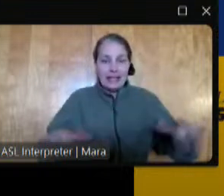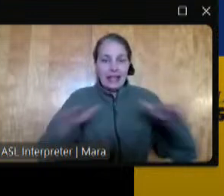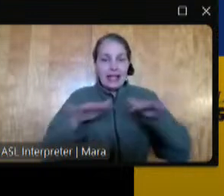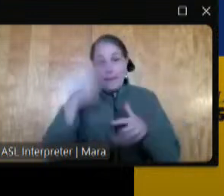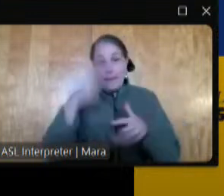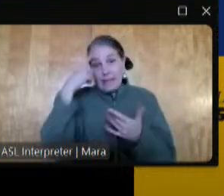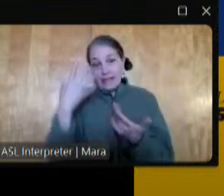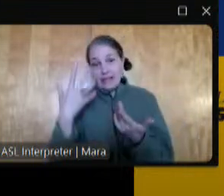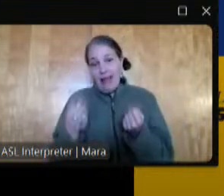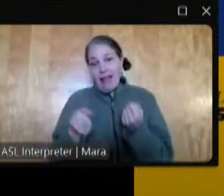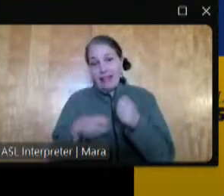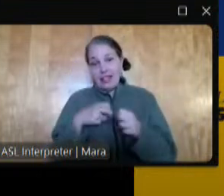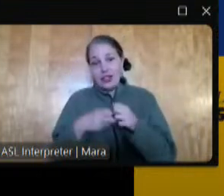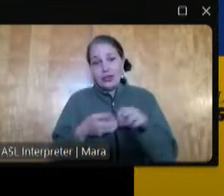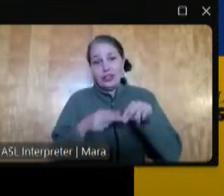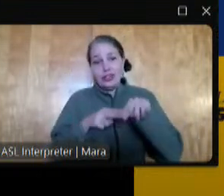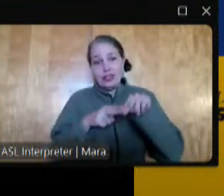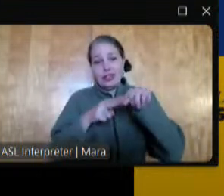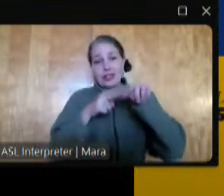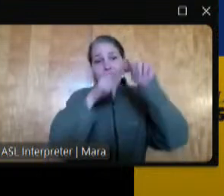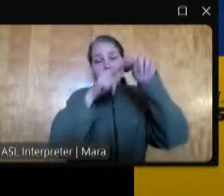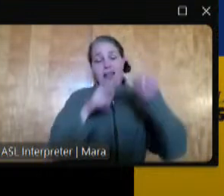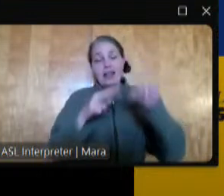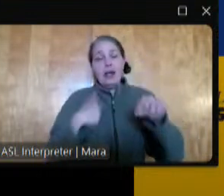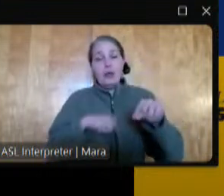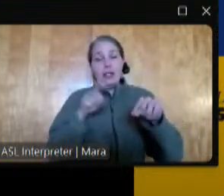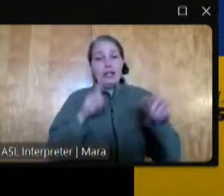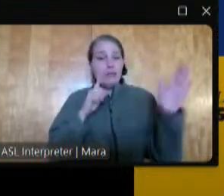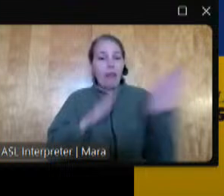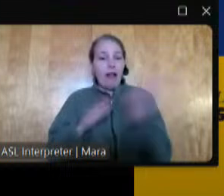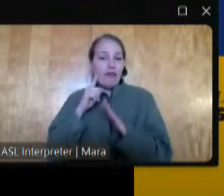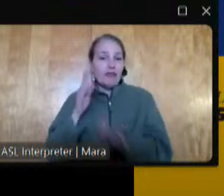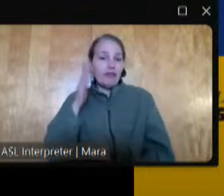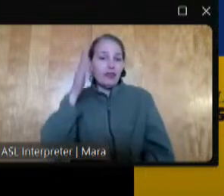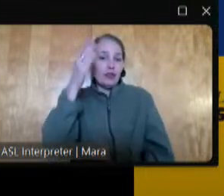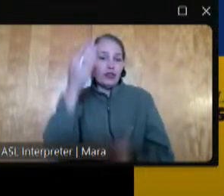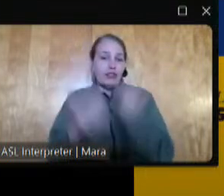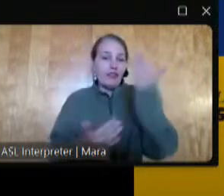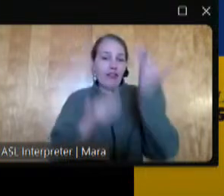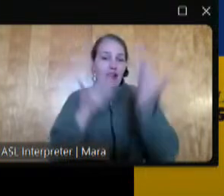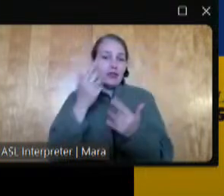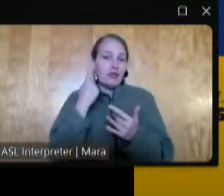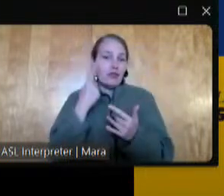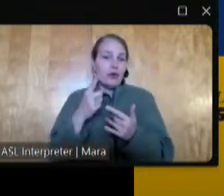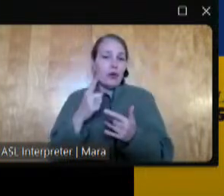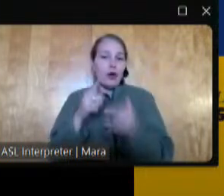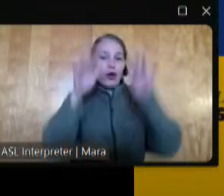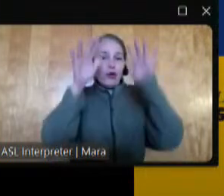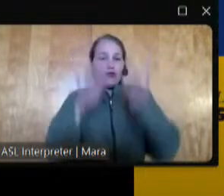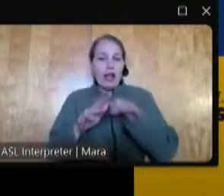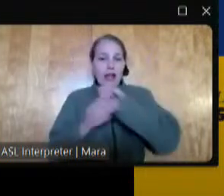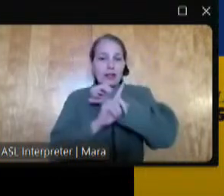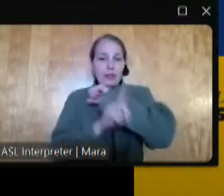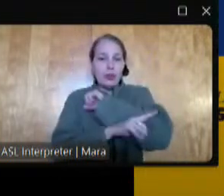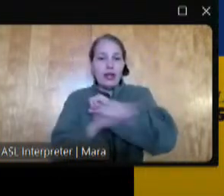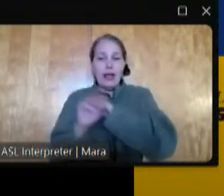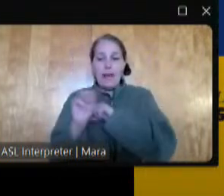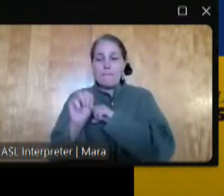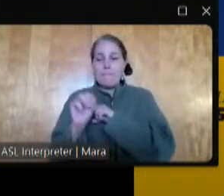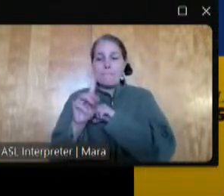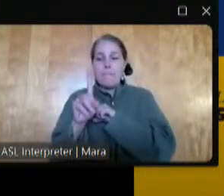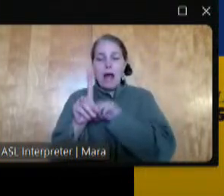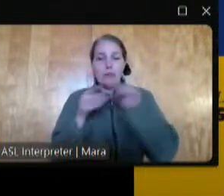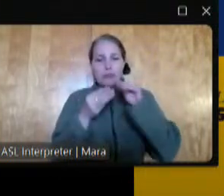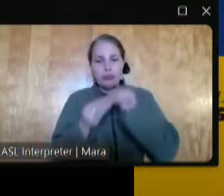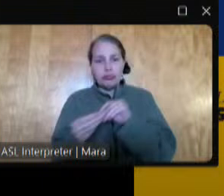for future fires. The debris and mud flows when we get a large amount of rain, and possibility